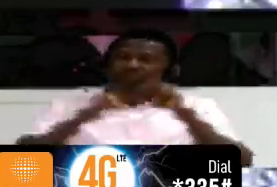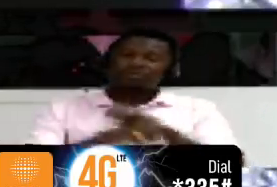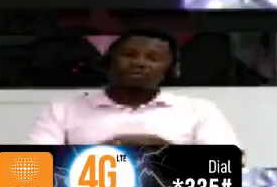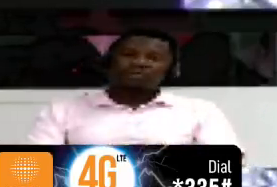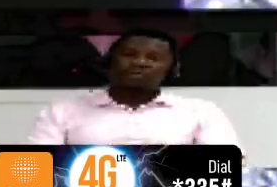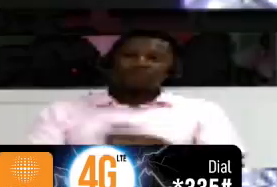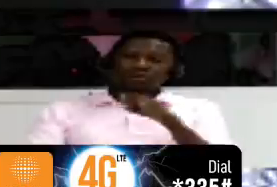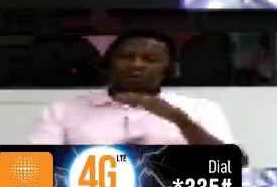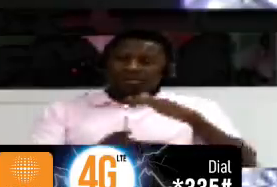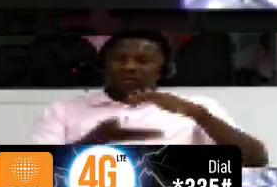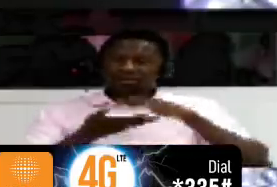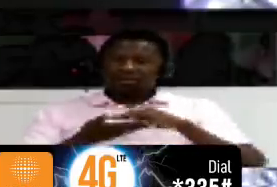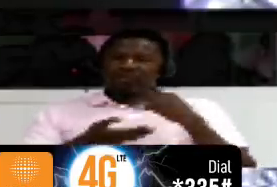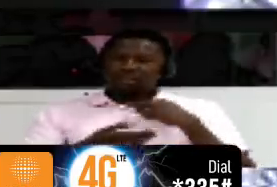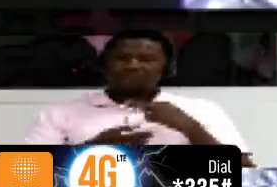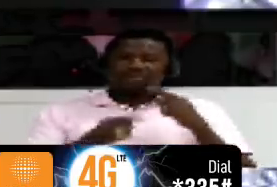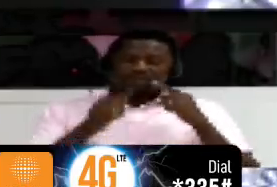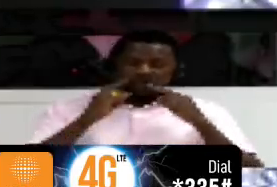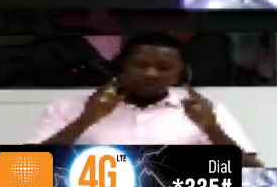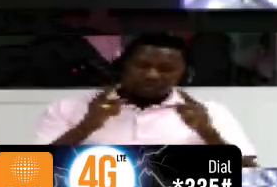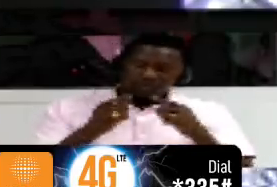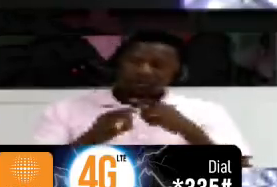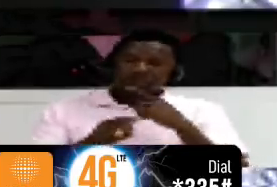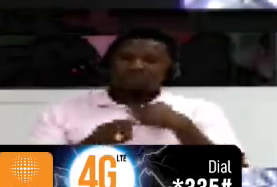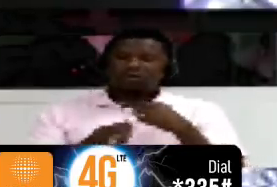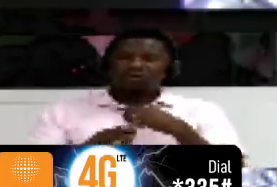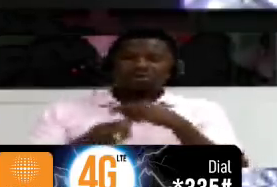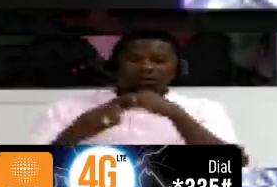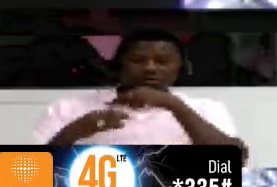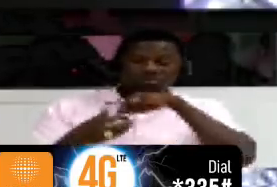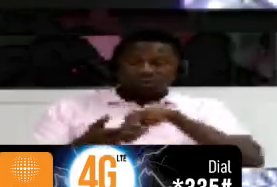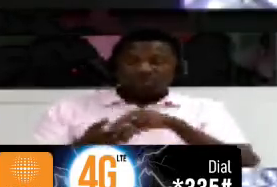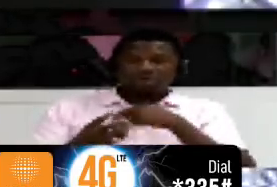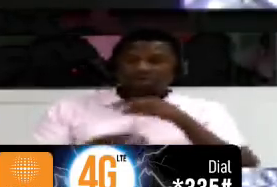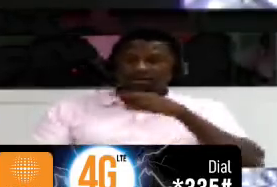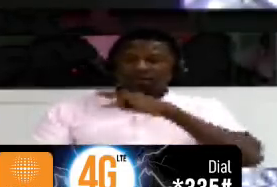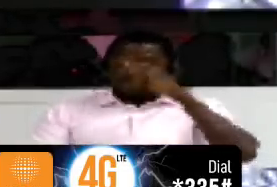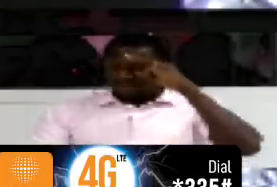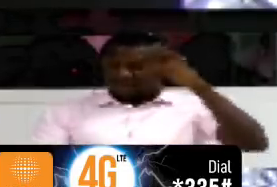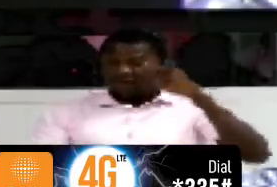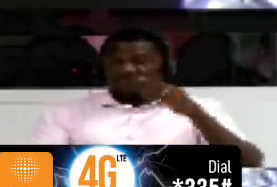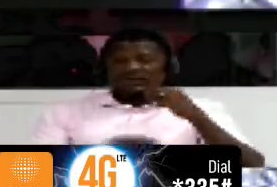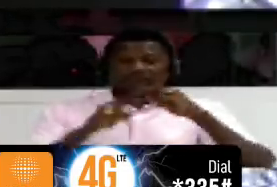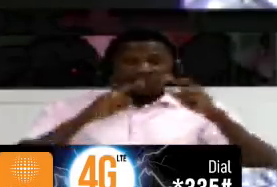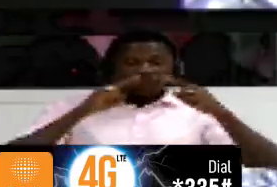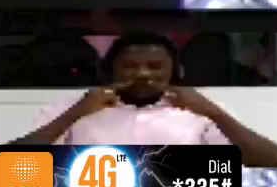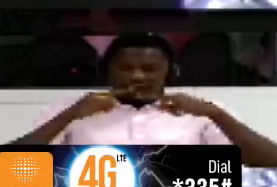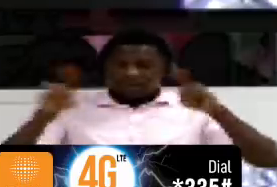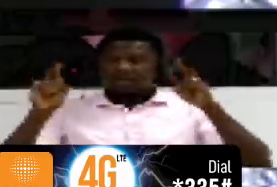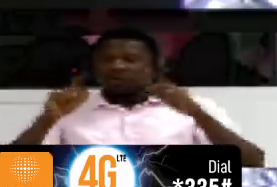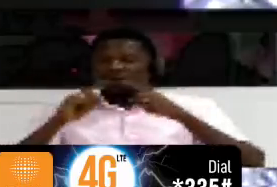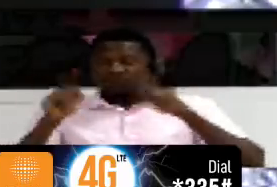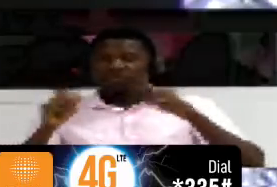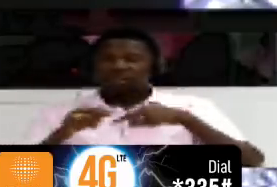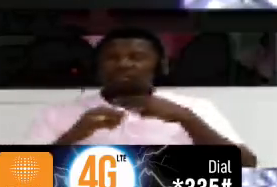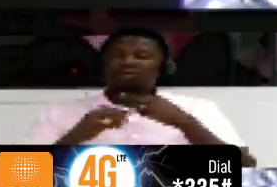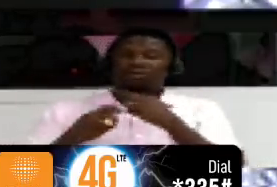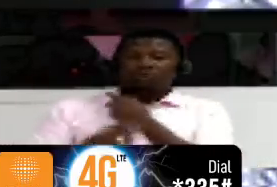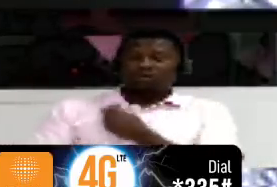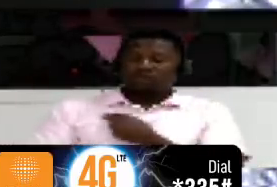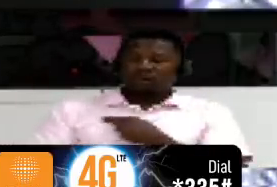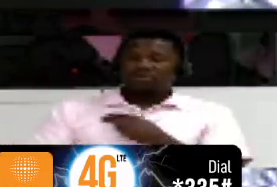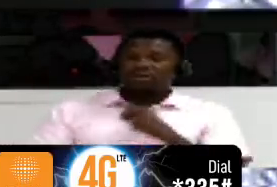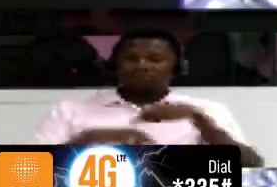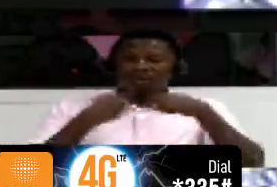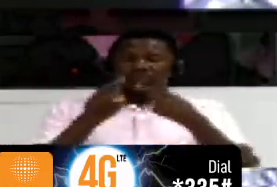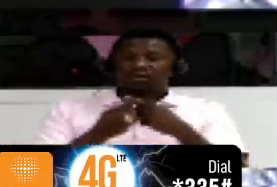receive any information in your position as Minister of Information of the sub-union concerning a